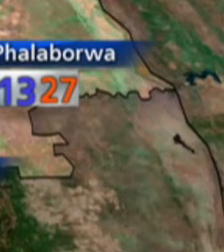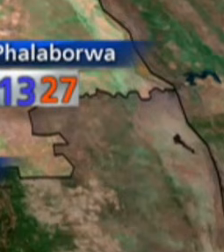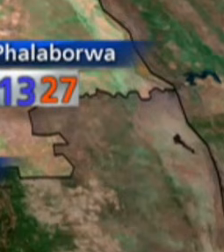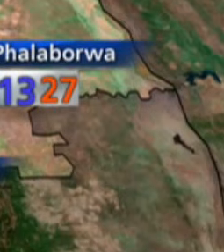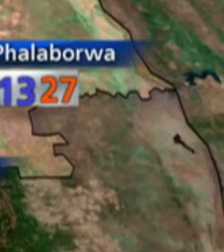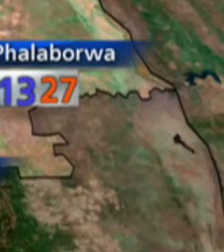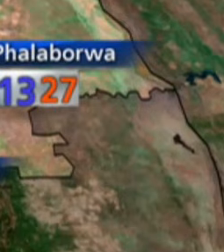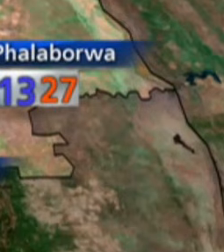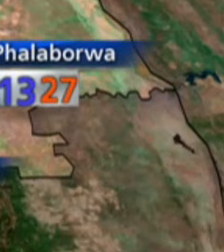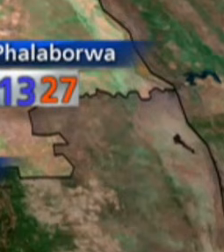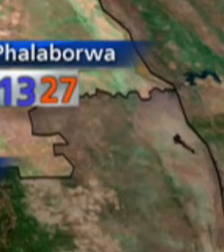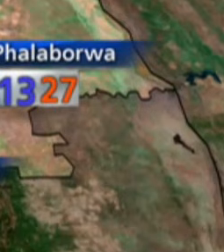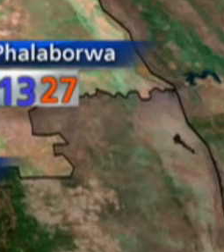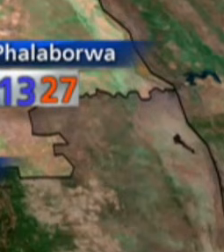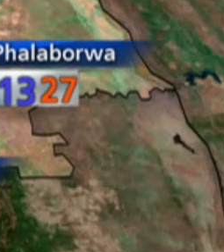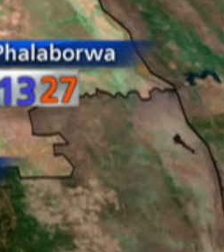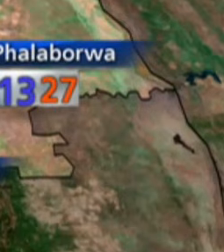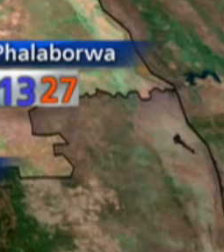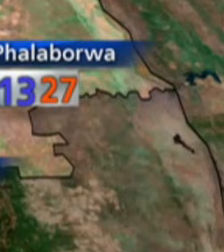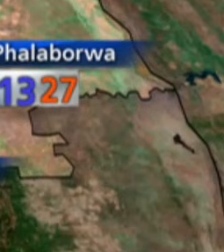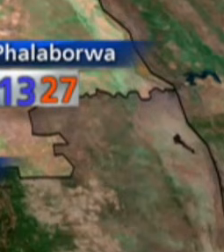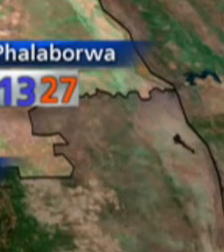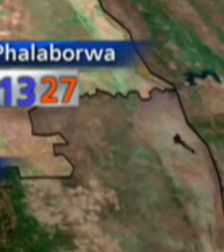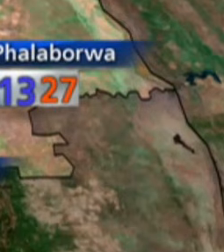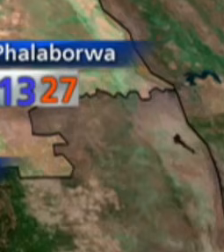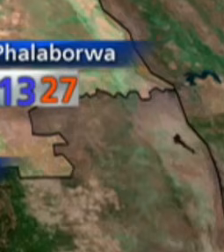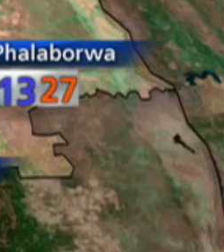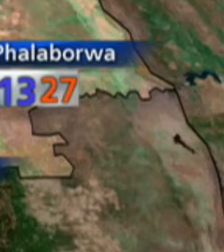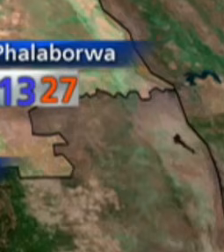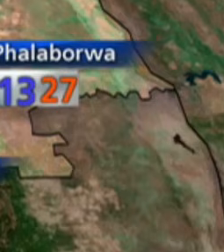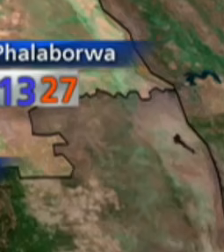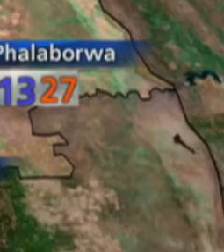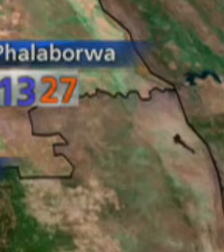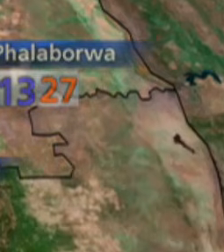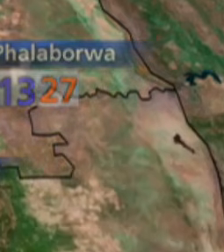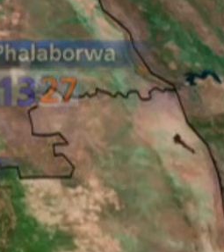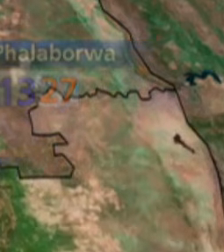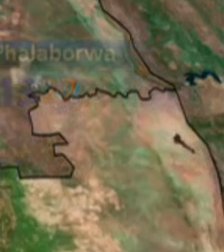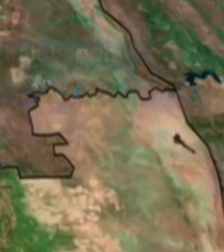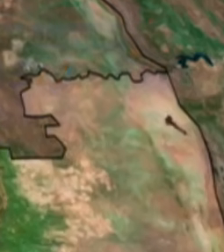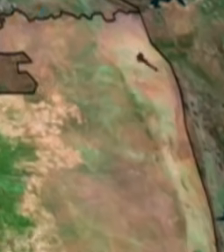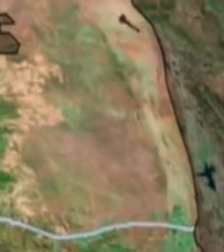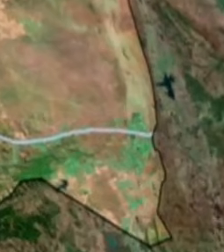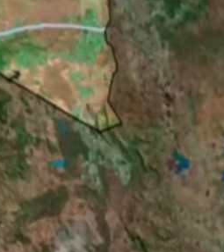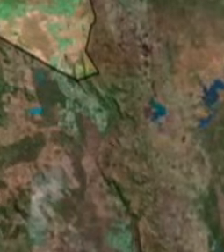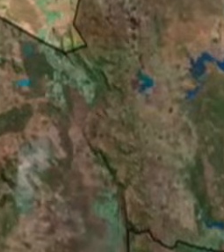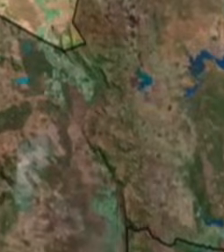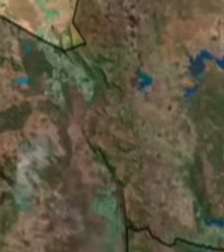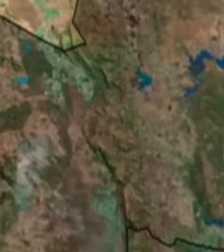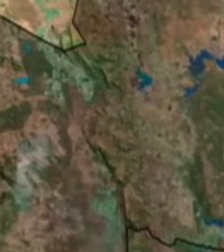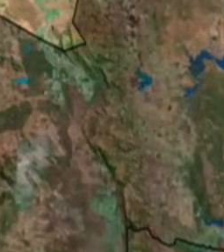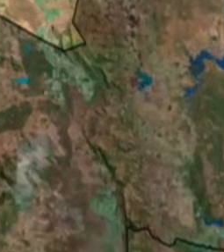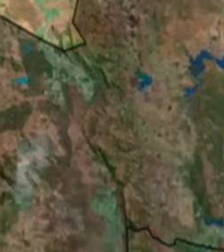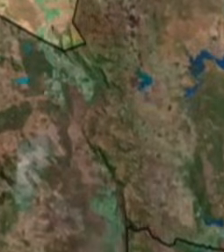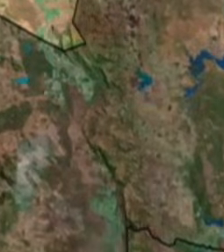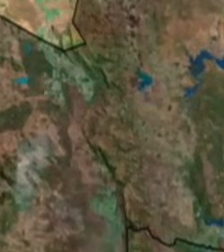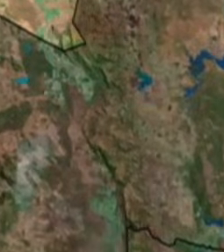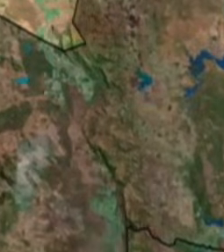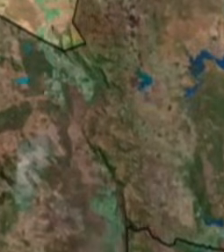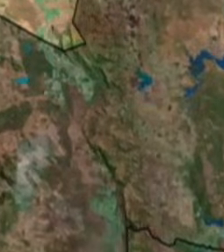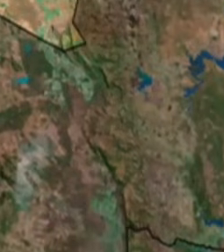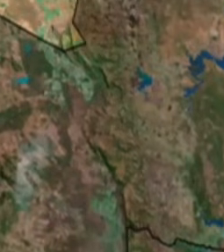borwa pitli fela ho mashome a mabedi a motso e supileng ka fela re shebile hona ka Tabazimbi se tse ke sola hona ka Bela tla hle qale fela ho leshome ho fitla ho